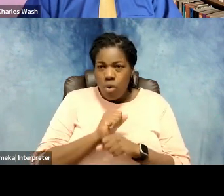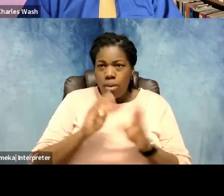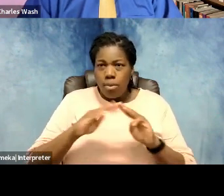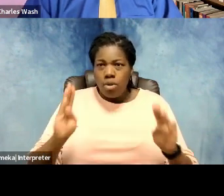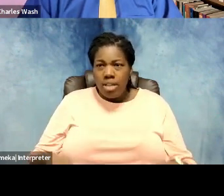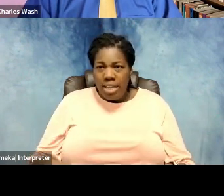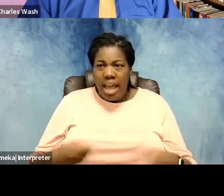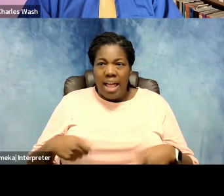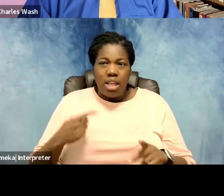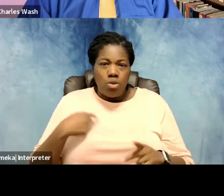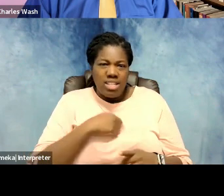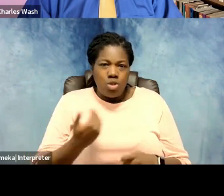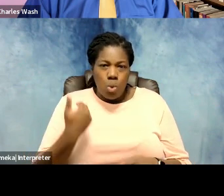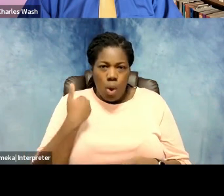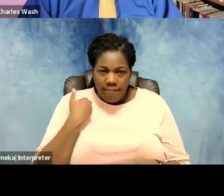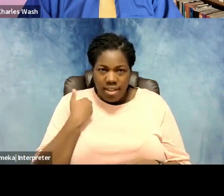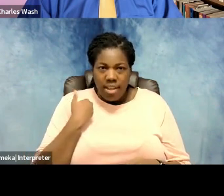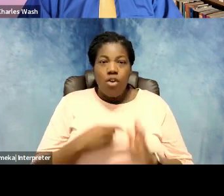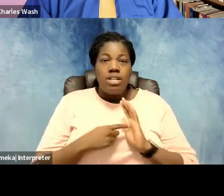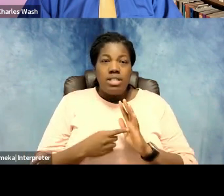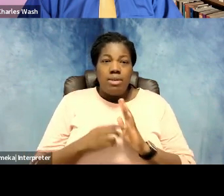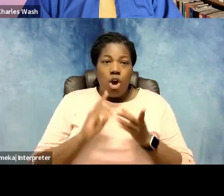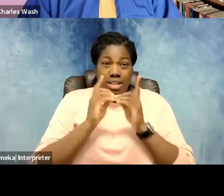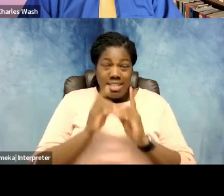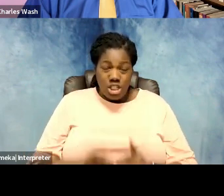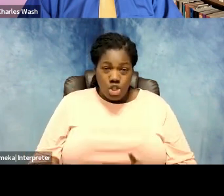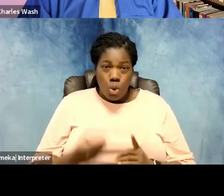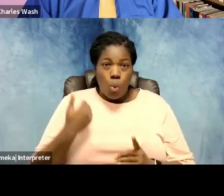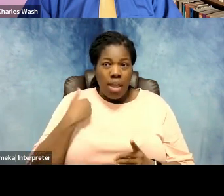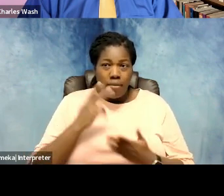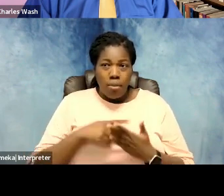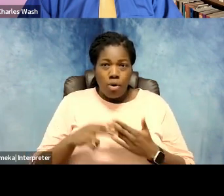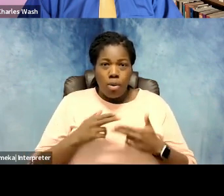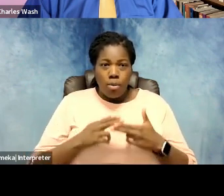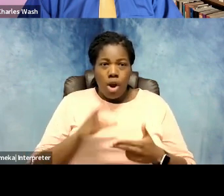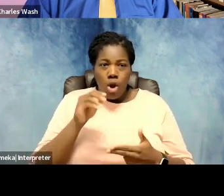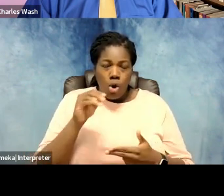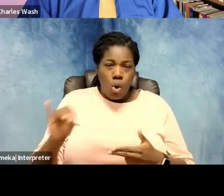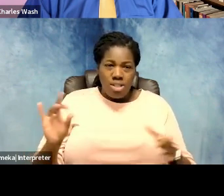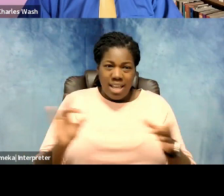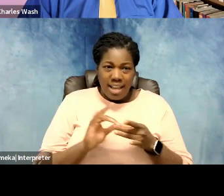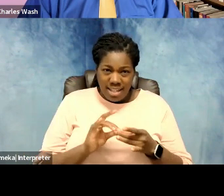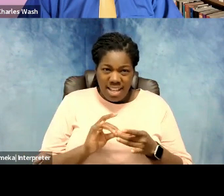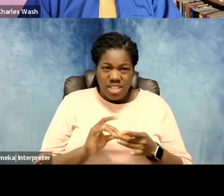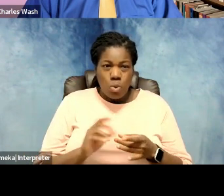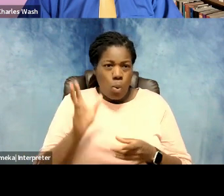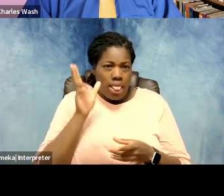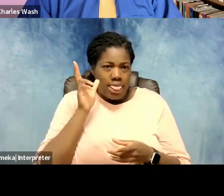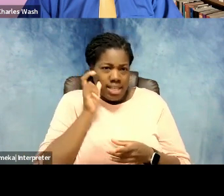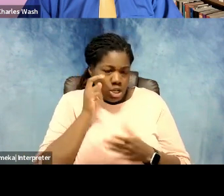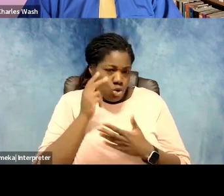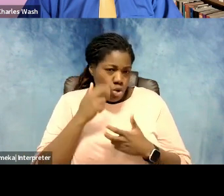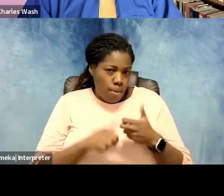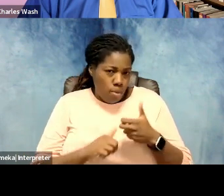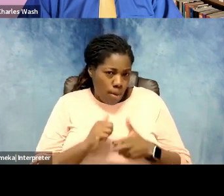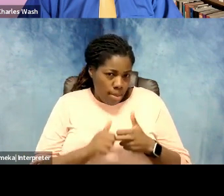it enables us to have that. So, for example, on the digital front, we have a digital program called COSI Connects. We listened to the problem. We understood